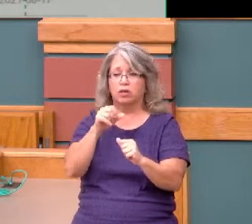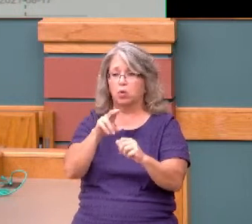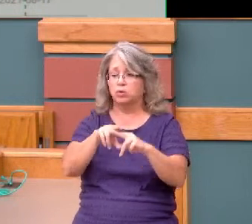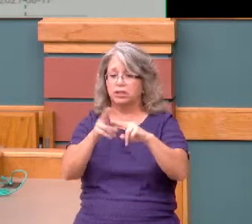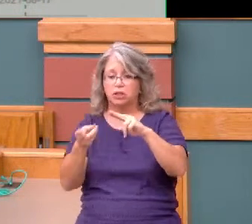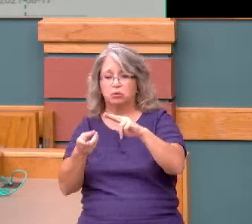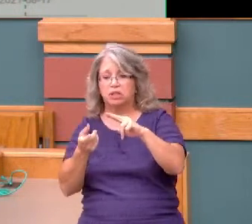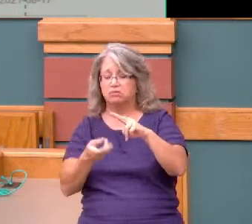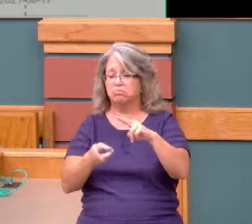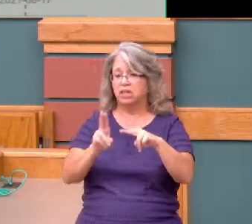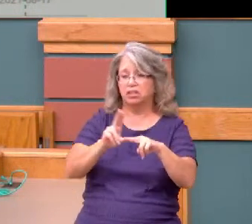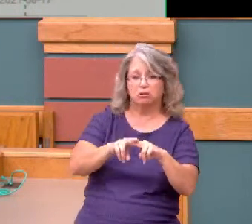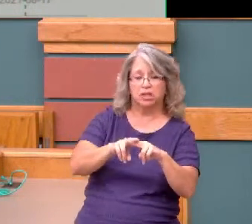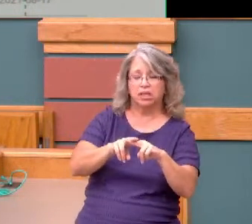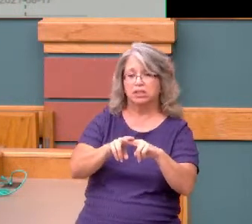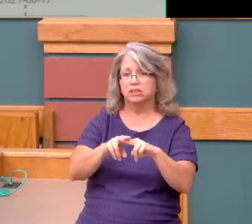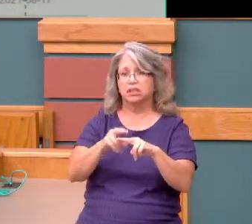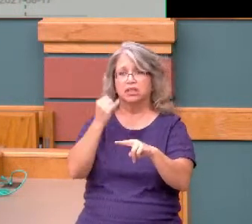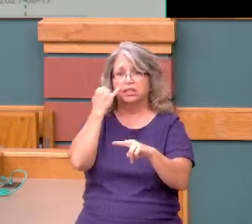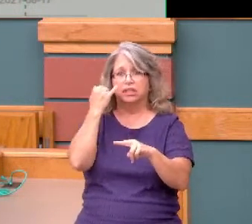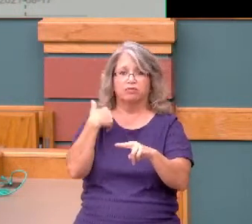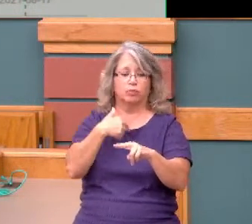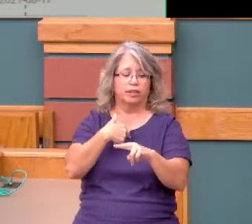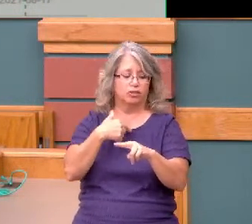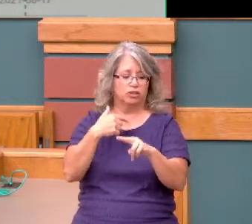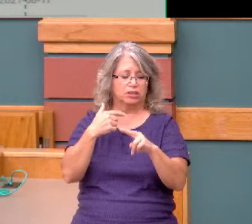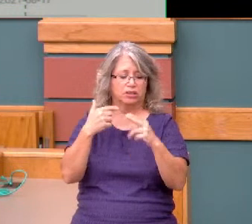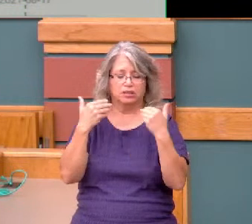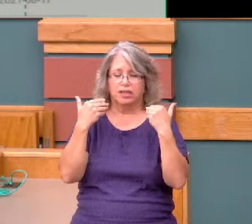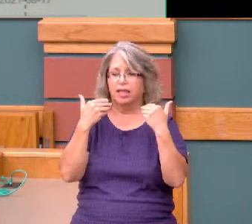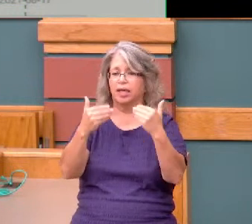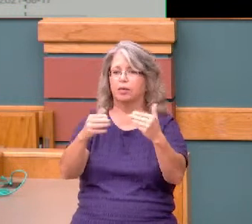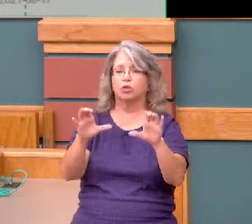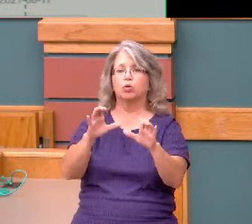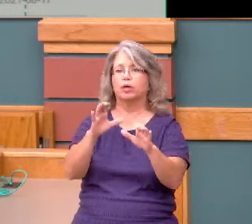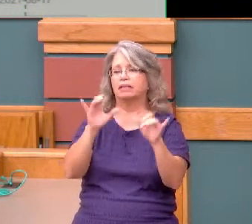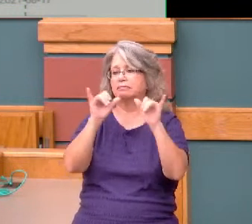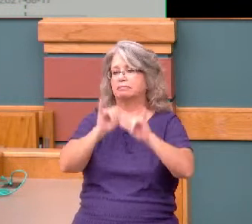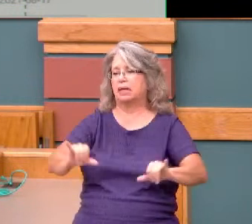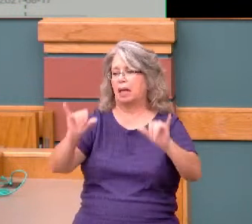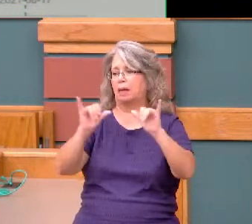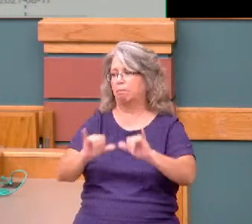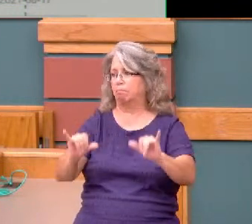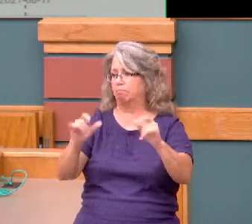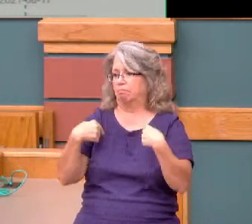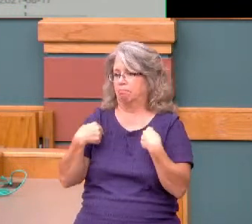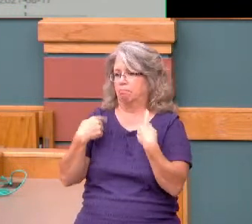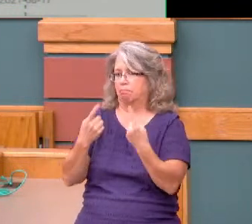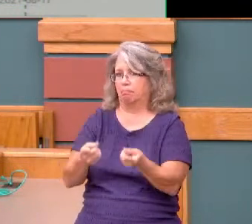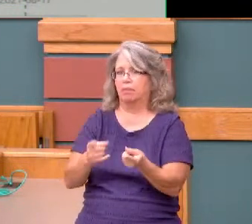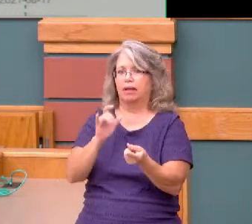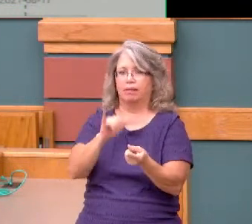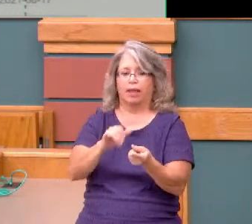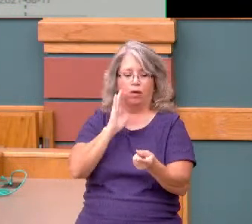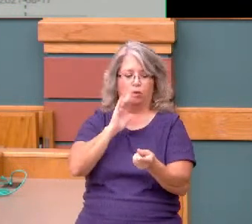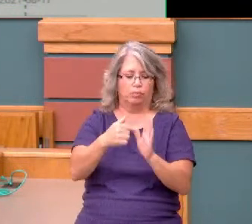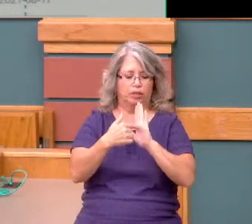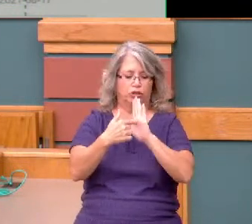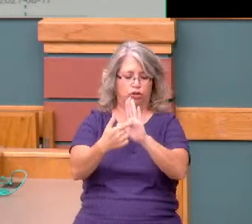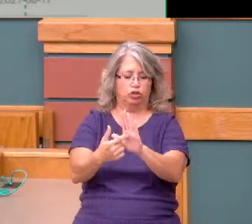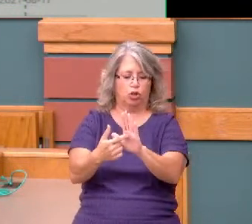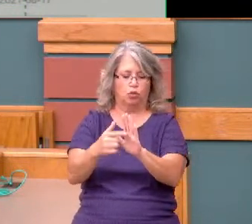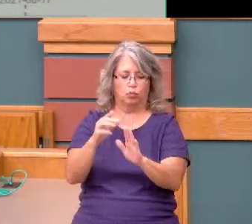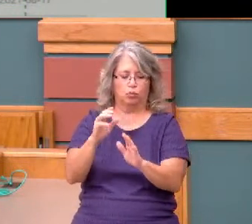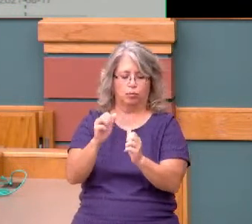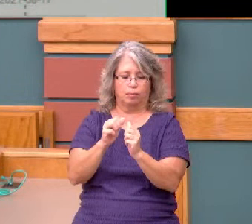and let COVID burn out given that present level of vigilance. That would be represented here on the transmission rate graph by this